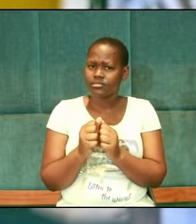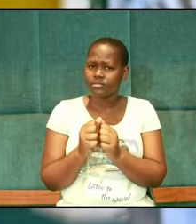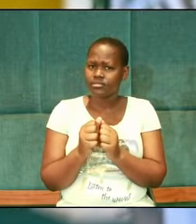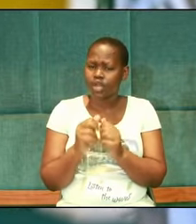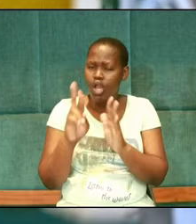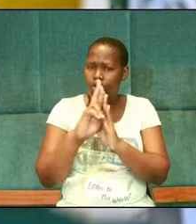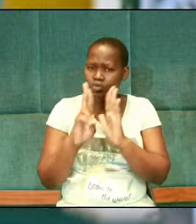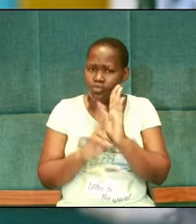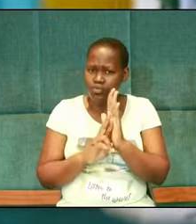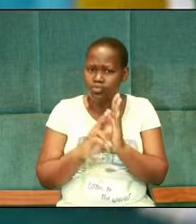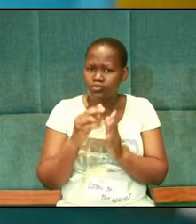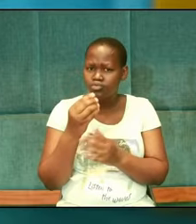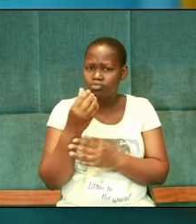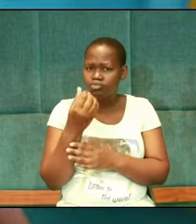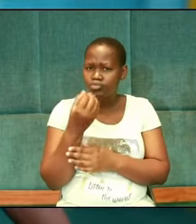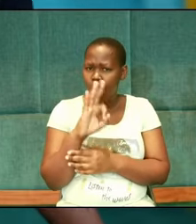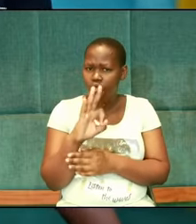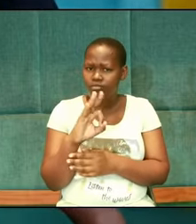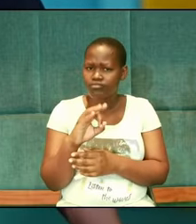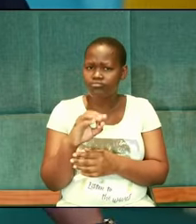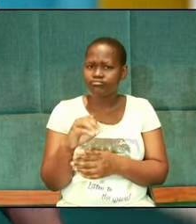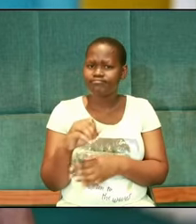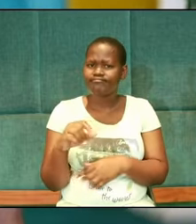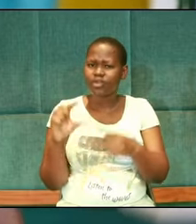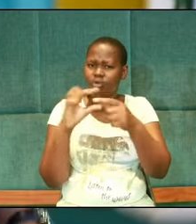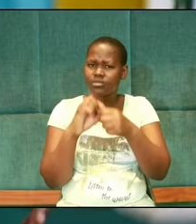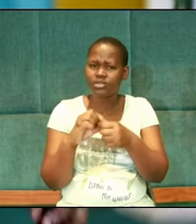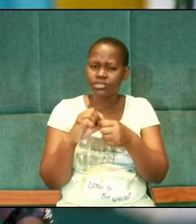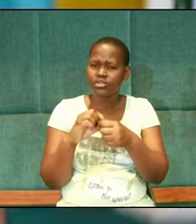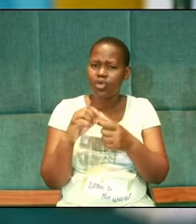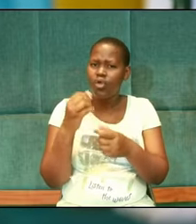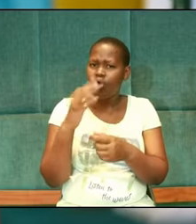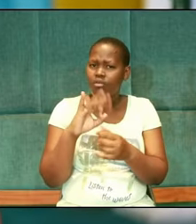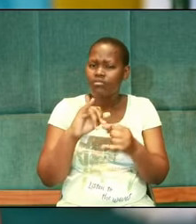engagement on marriage. The fact is that